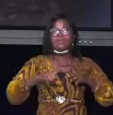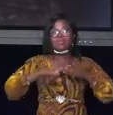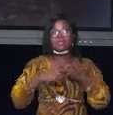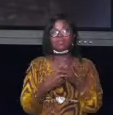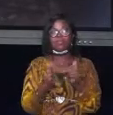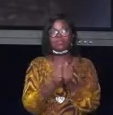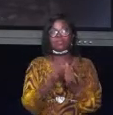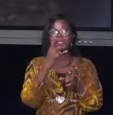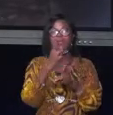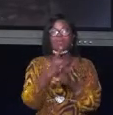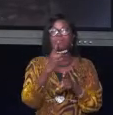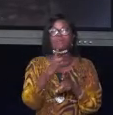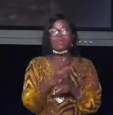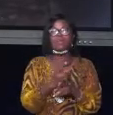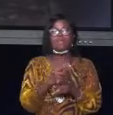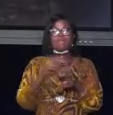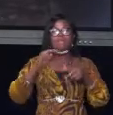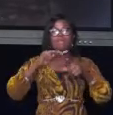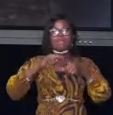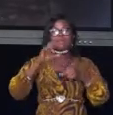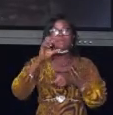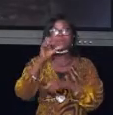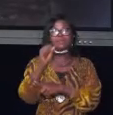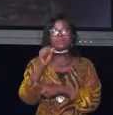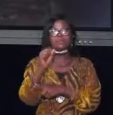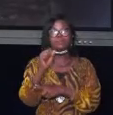Let's start with regular verbs.